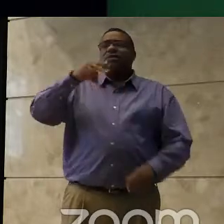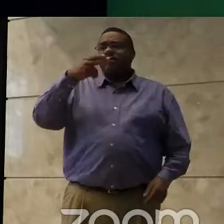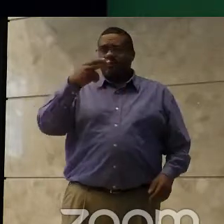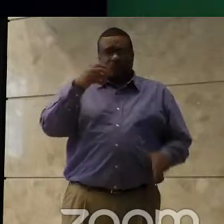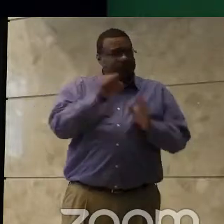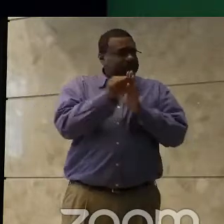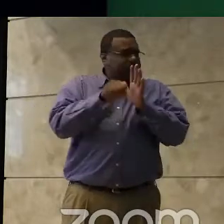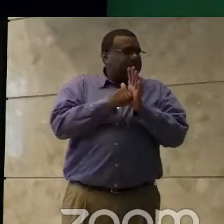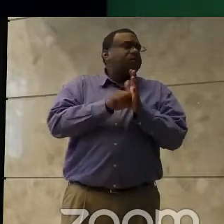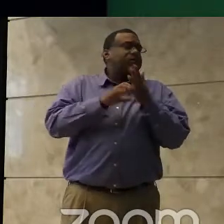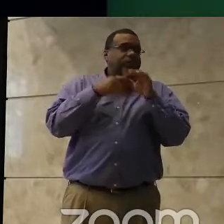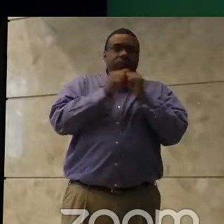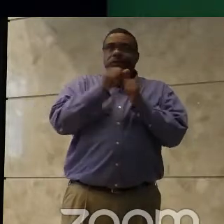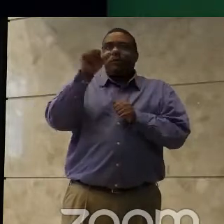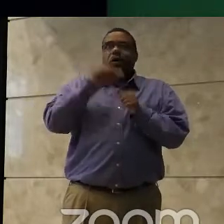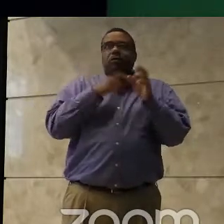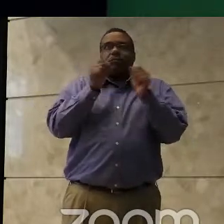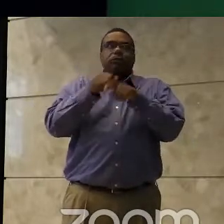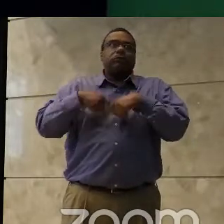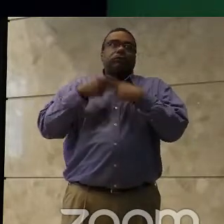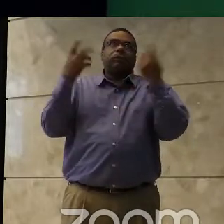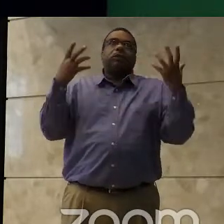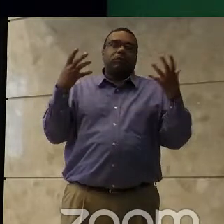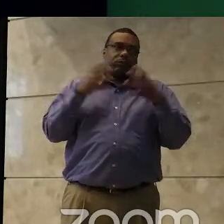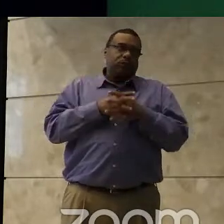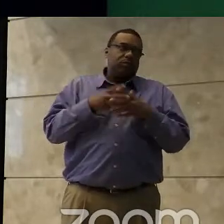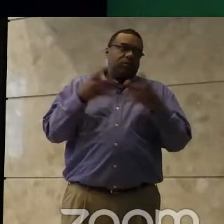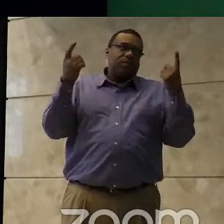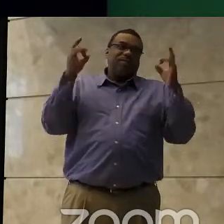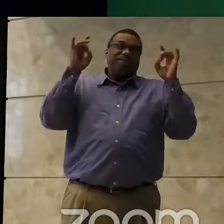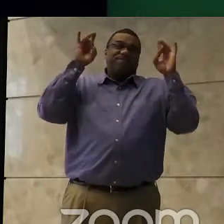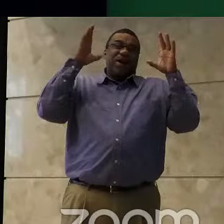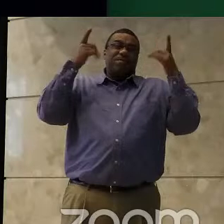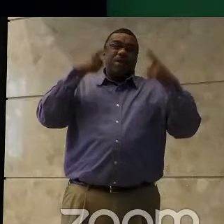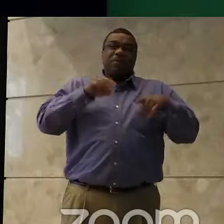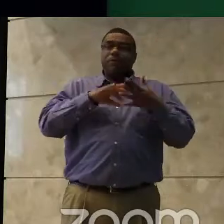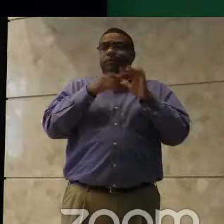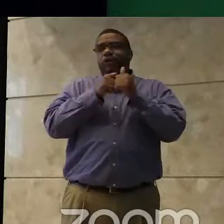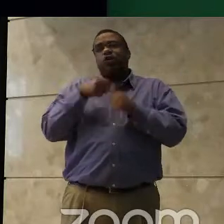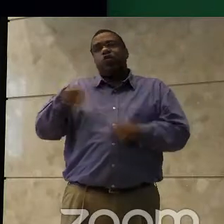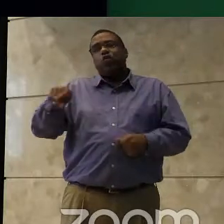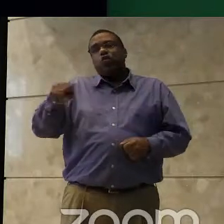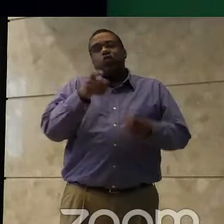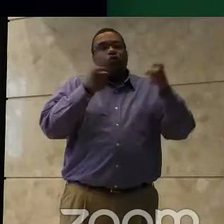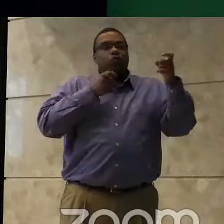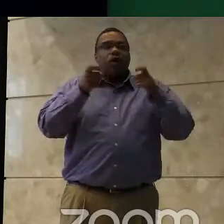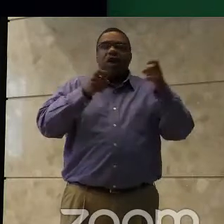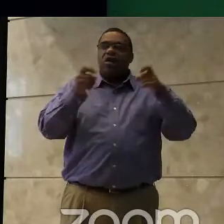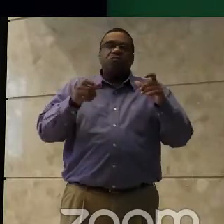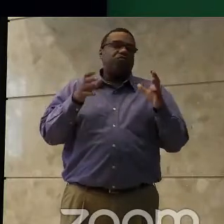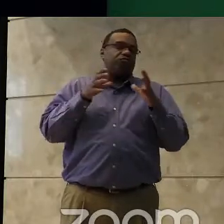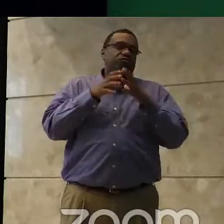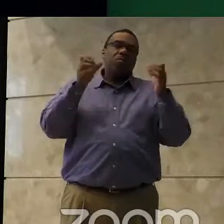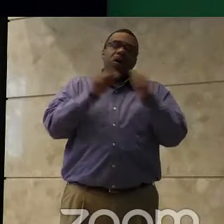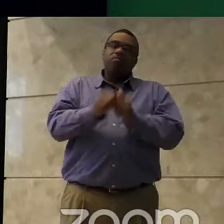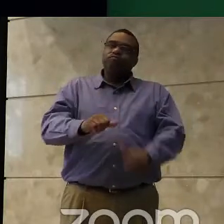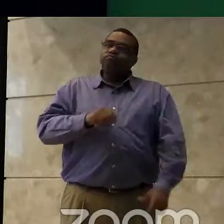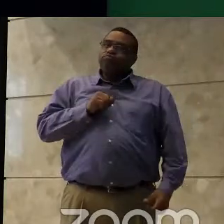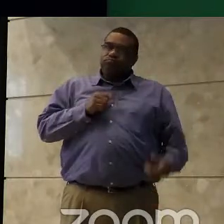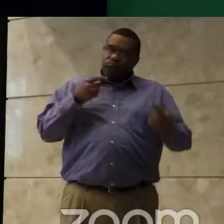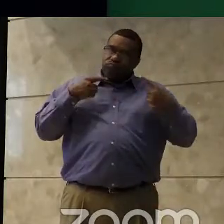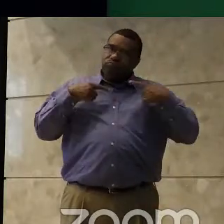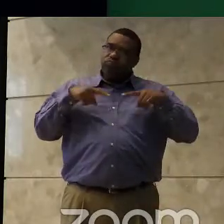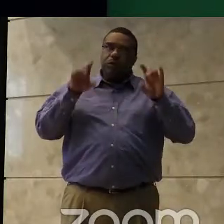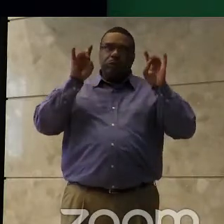has said, please let them know we are all praying for Michigan State University. You've handled yourselves with such dignity in a time of